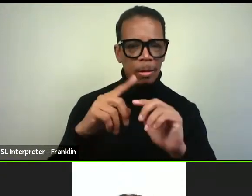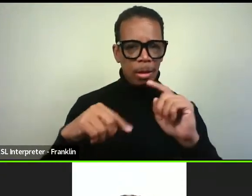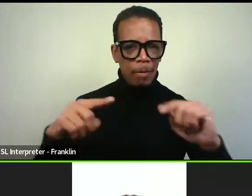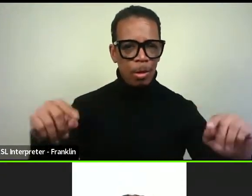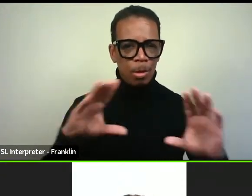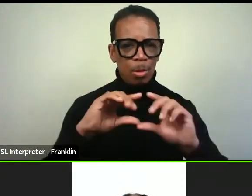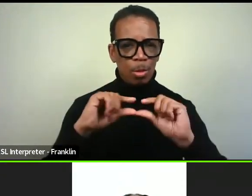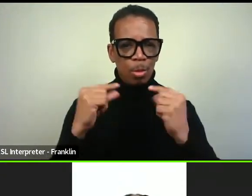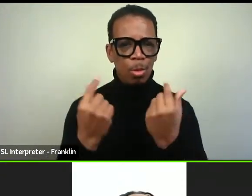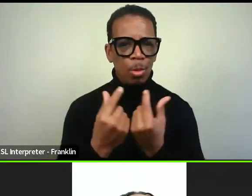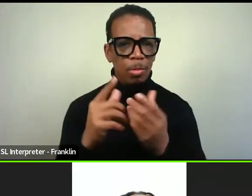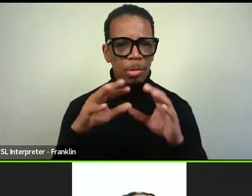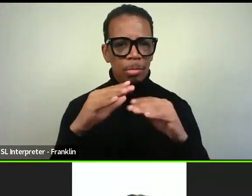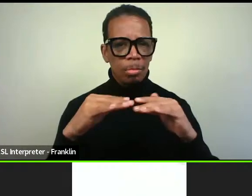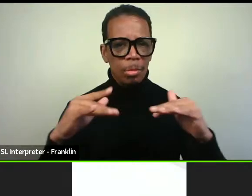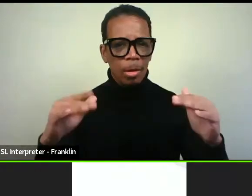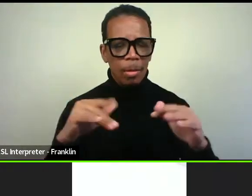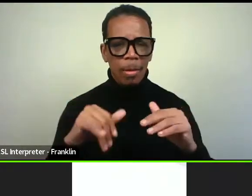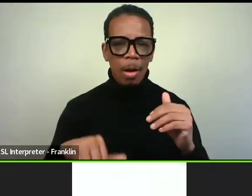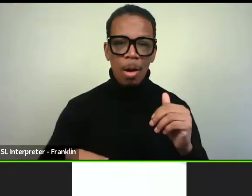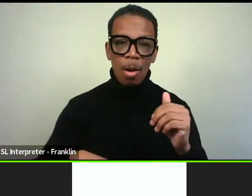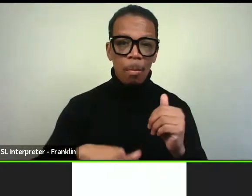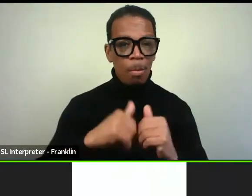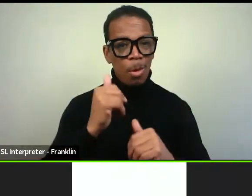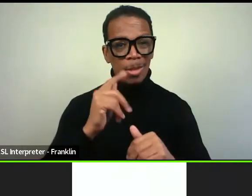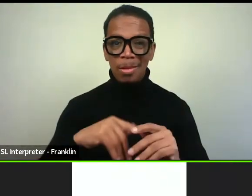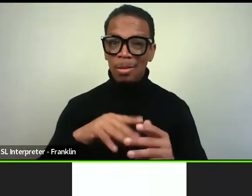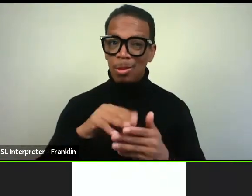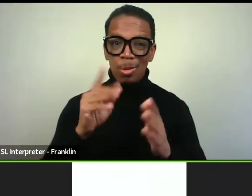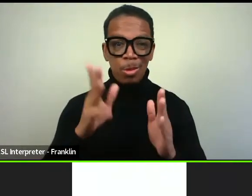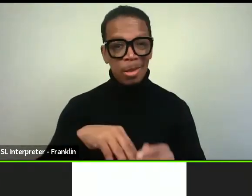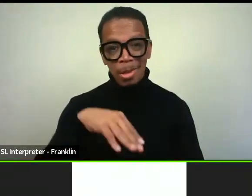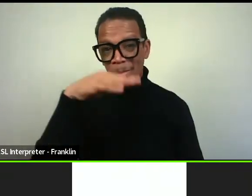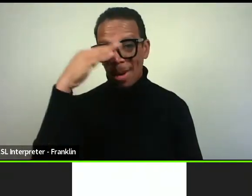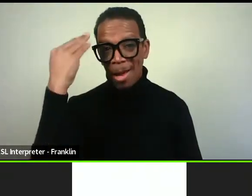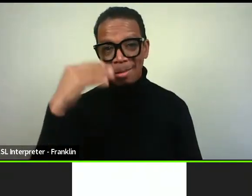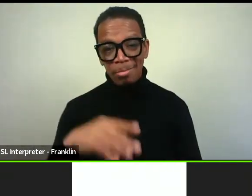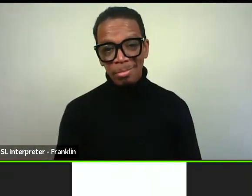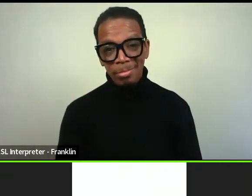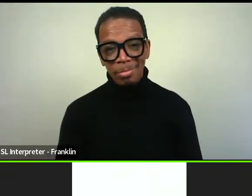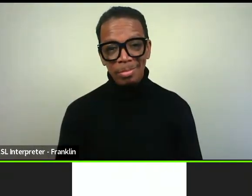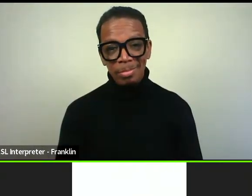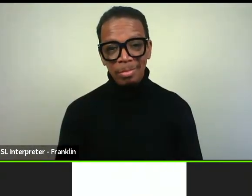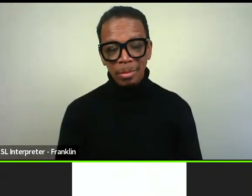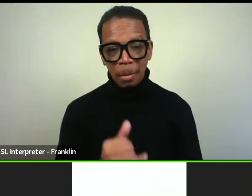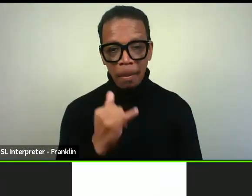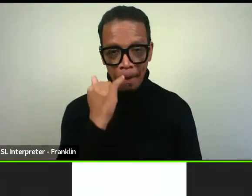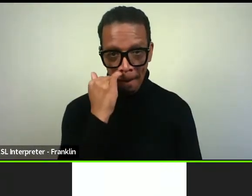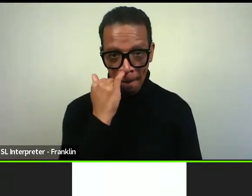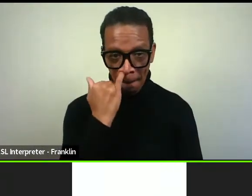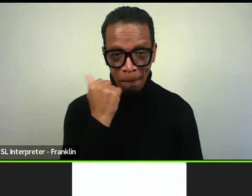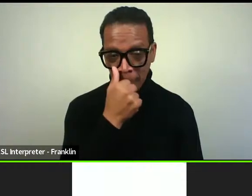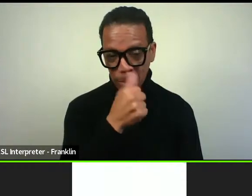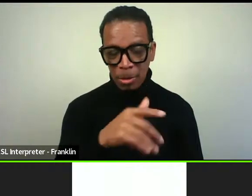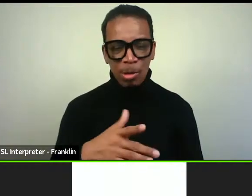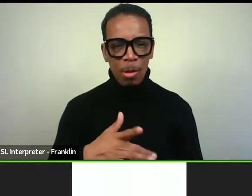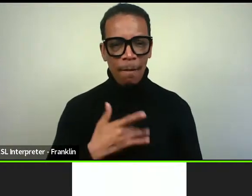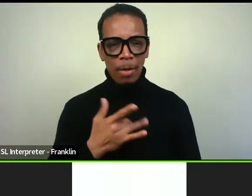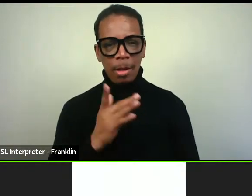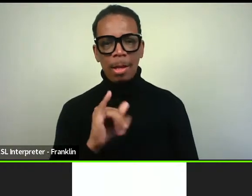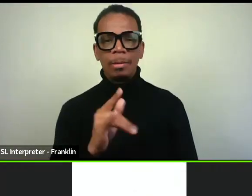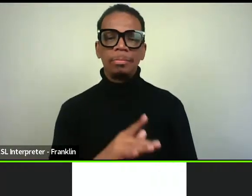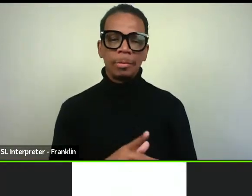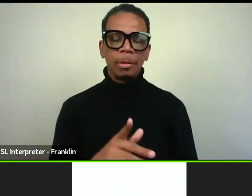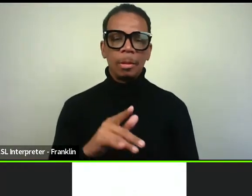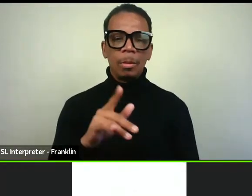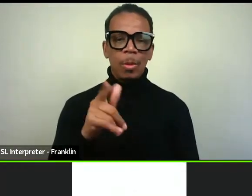being almost half of their student body population as a city. So with that being said, I feel like